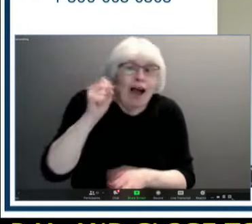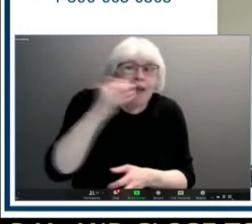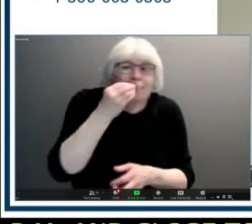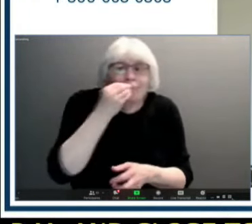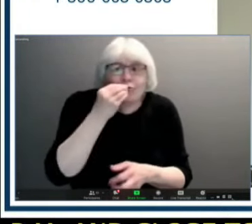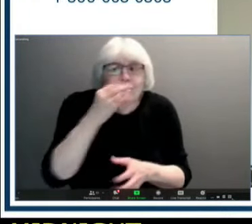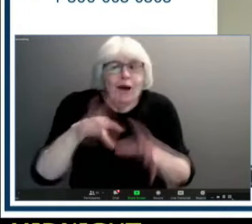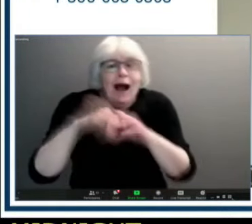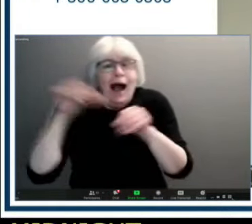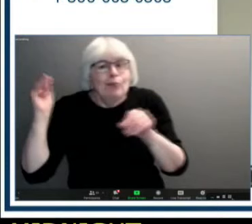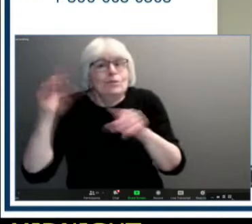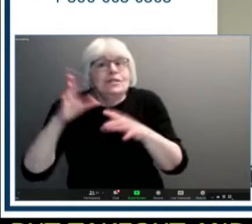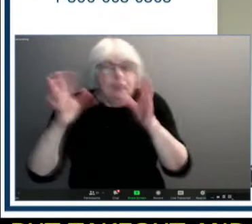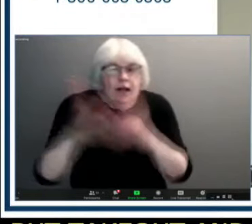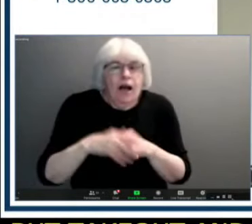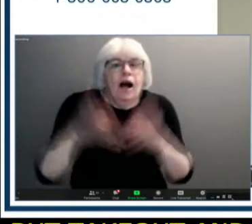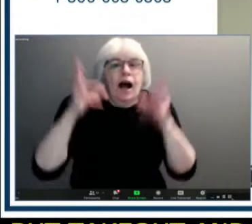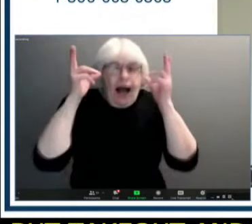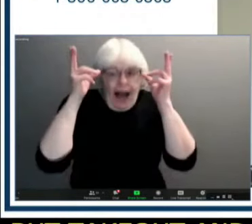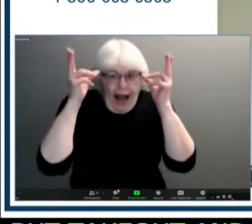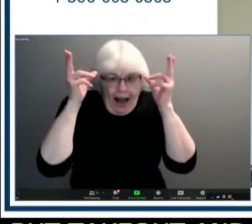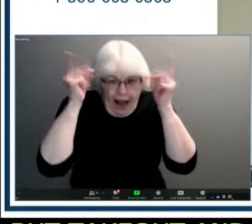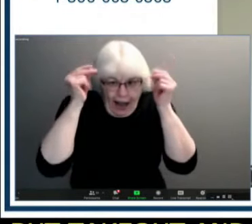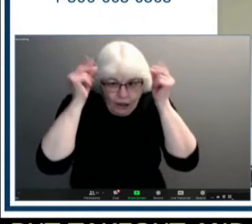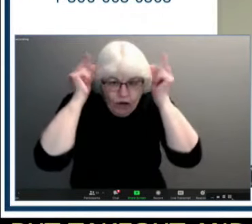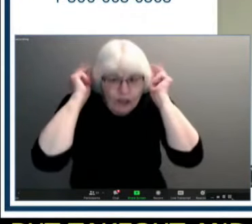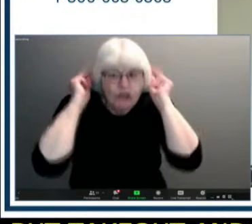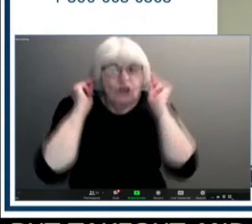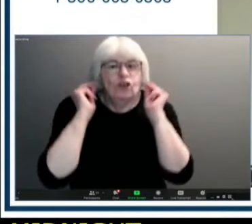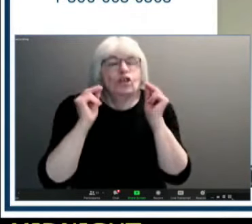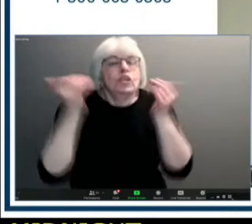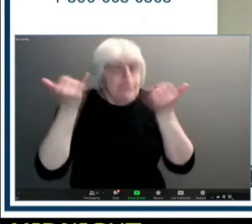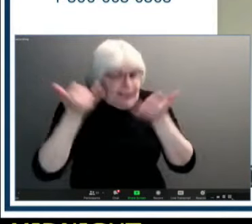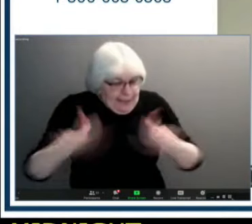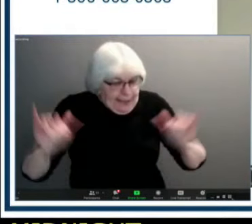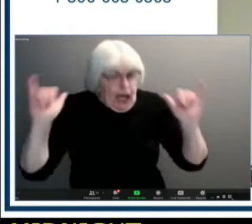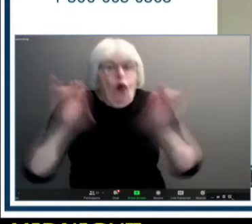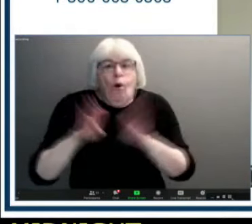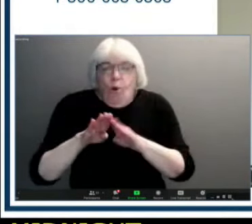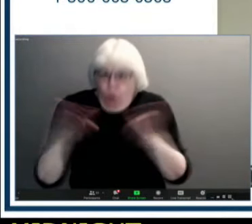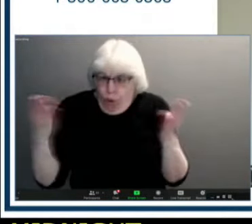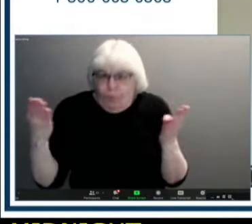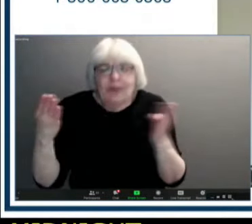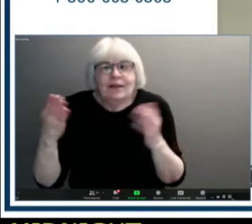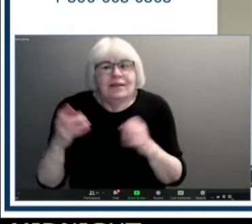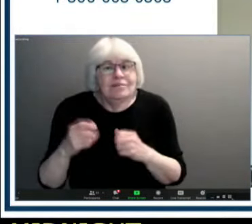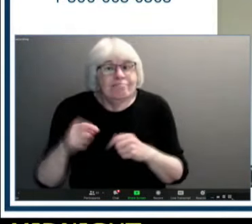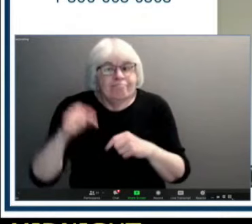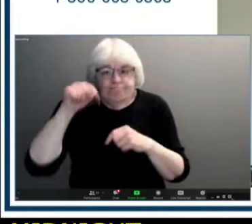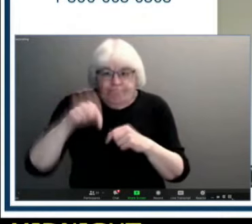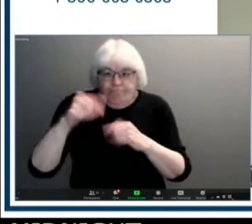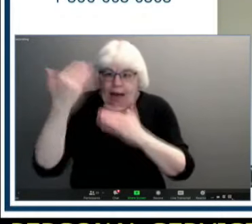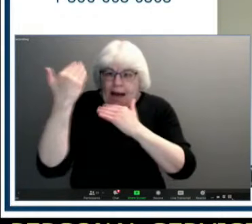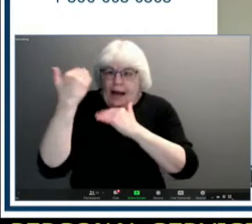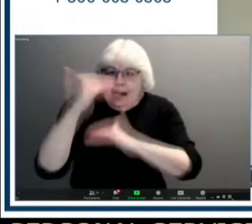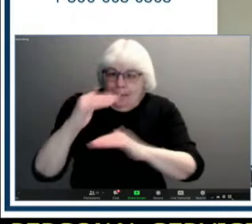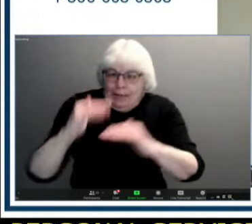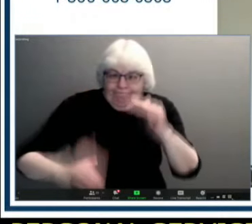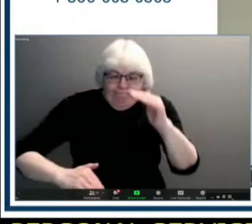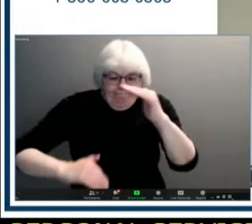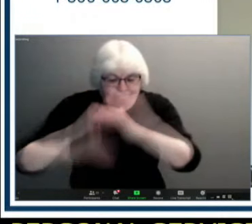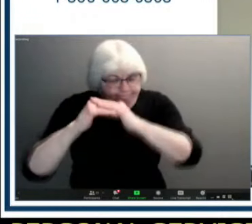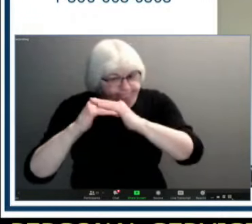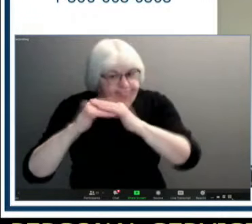salons will be able to continue to operate at their maximum capacity with physical distancing, but services